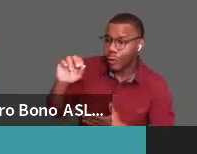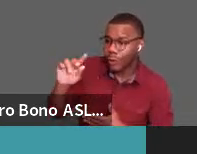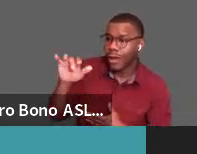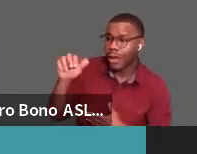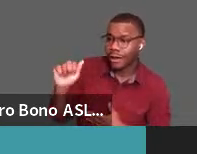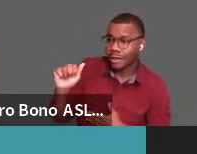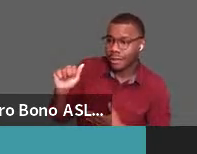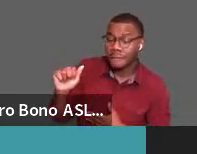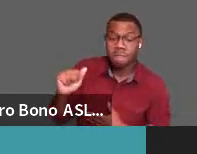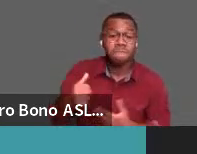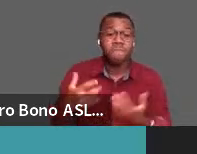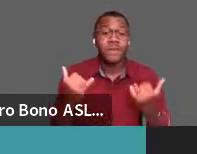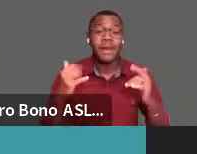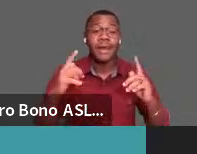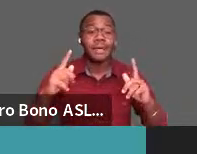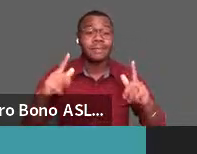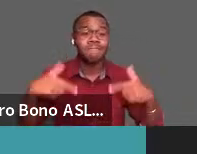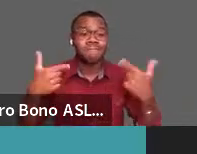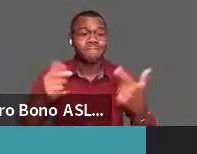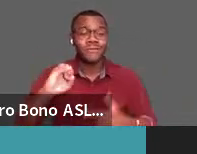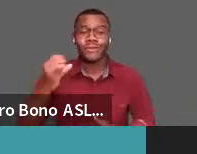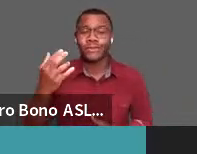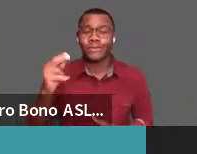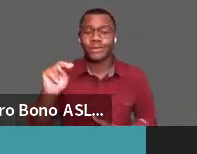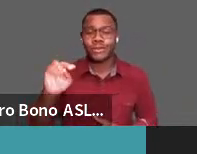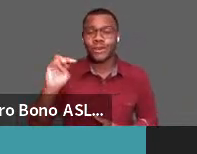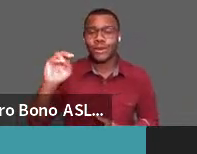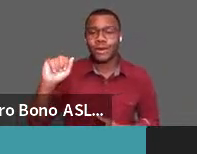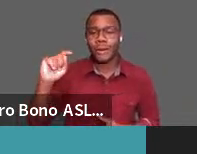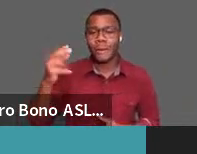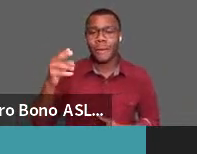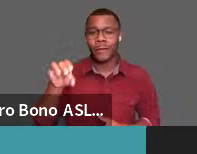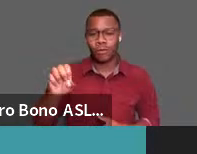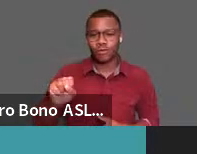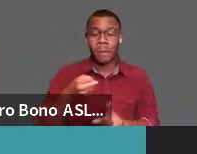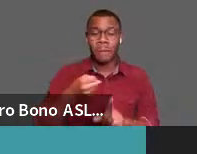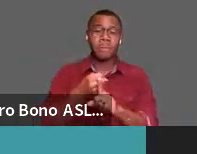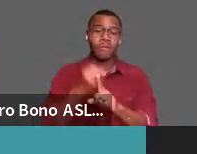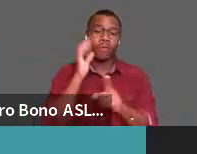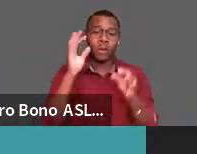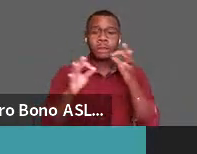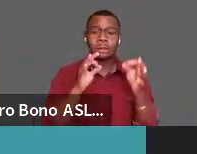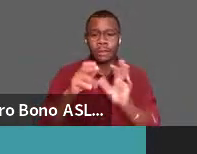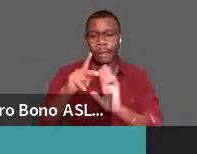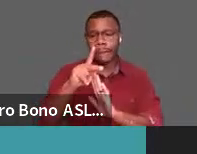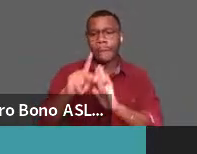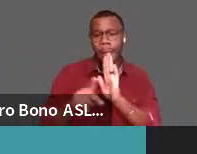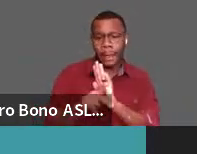John Matthews come and talk to us about his policy issues and priorities.